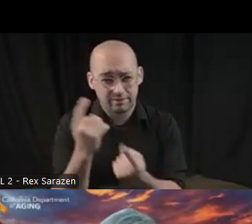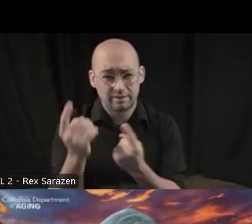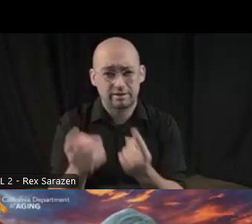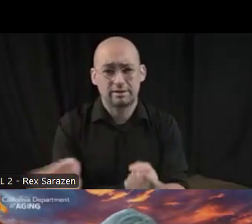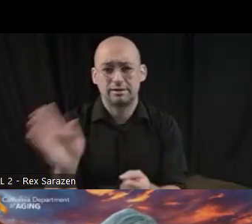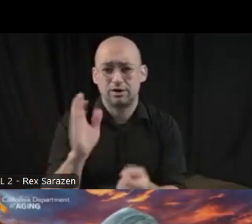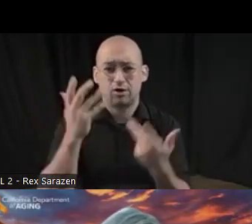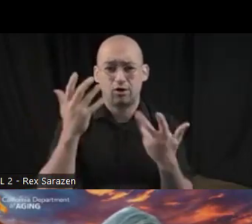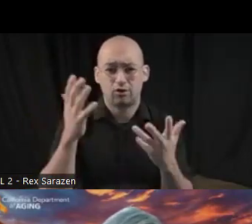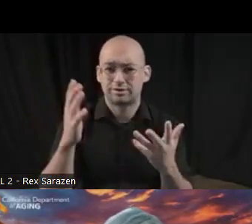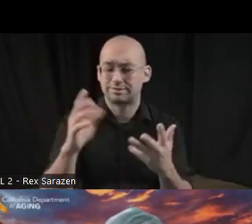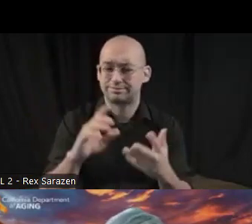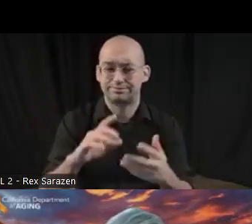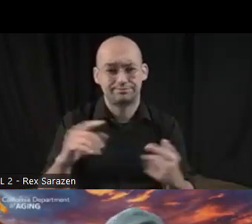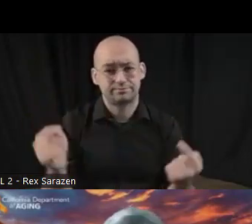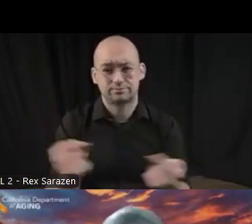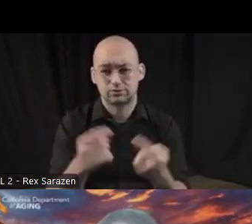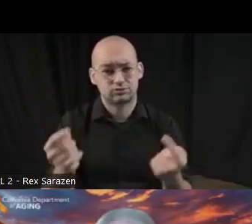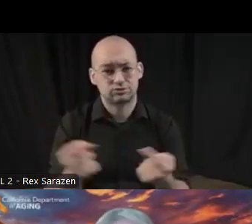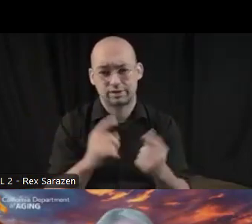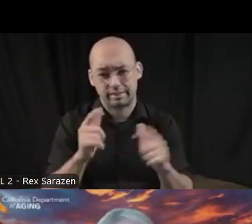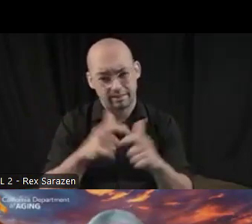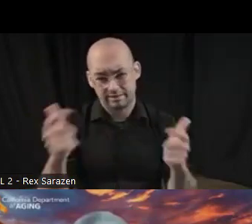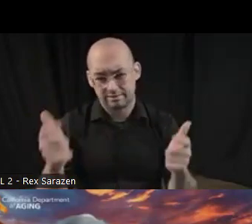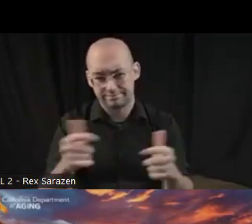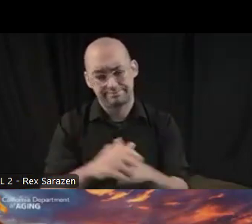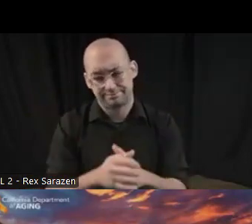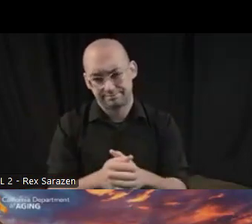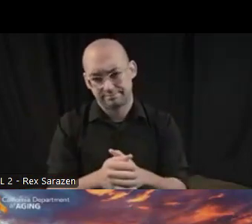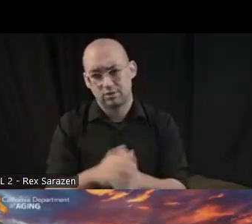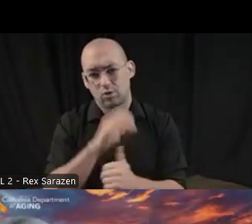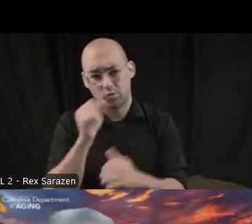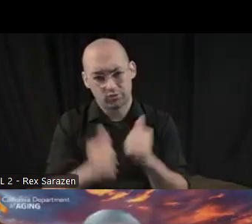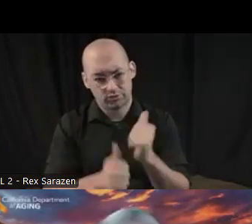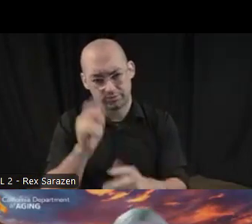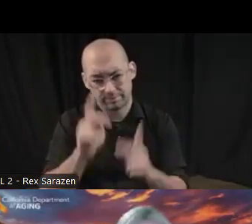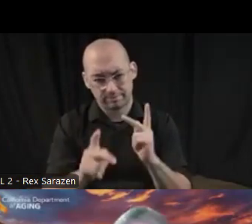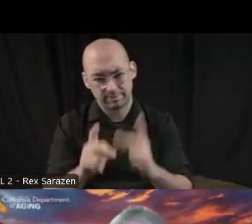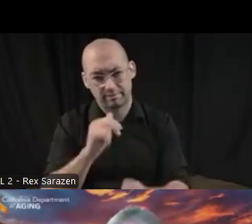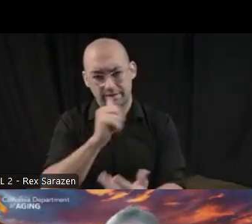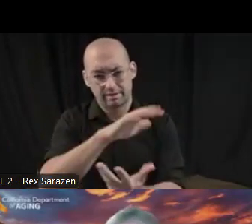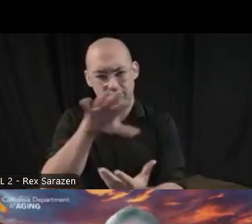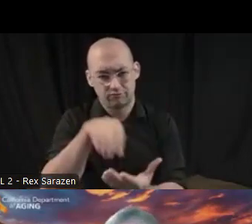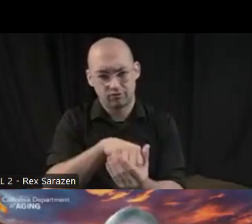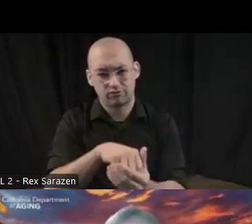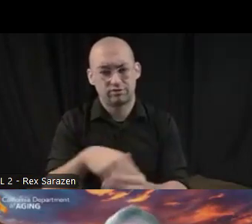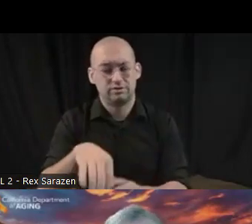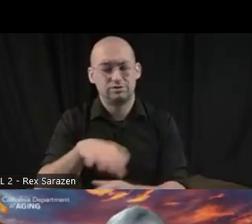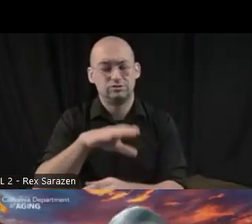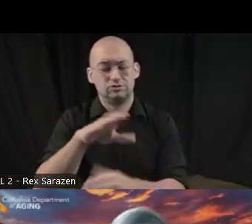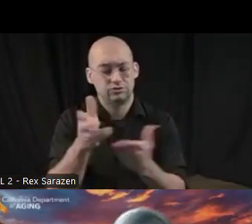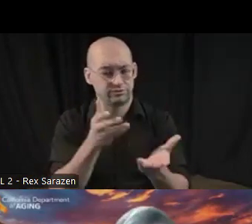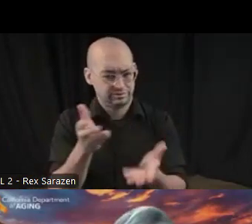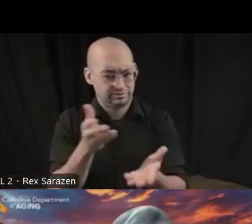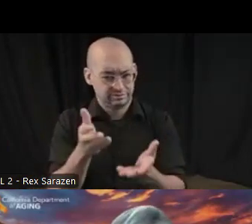already devastating to think about the older adults that aren't engaging with their services. And then there's also the flip side, which Denny already